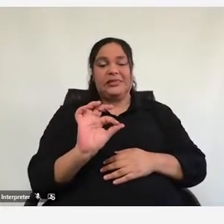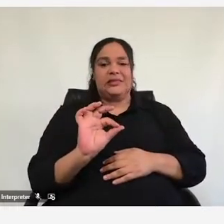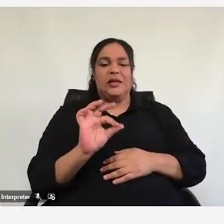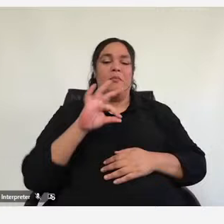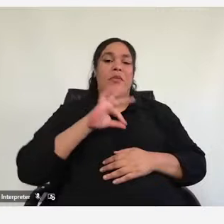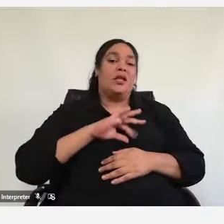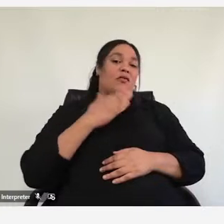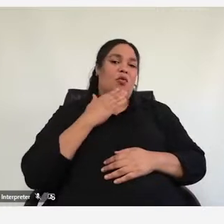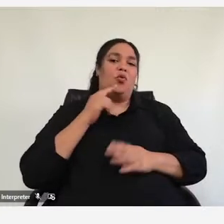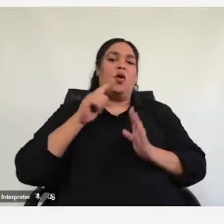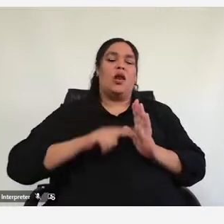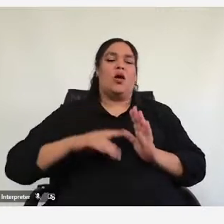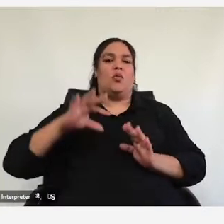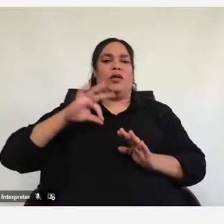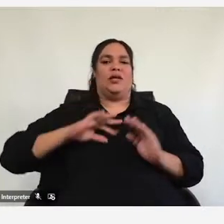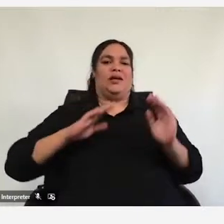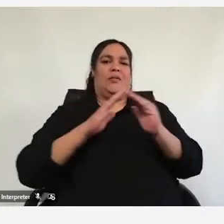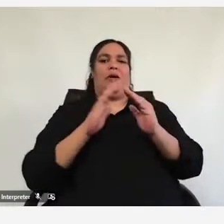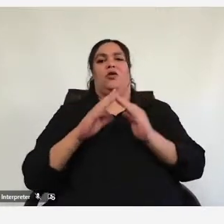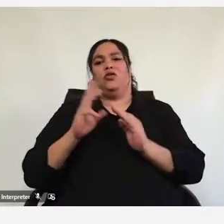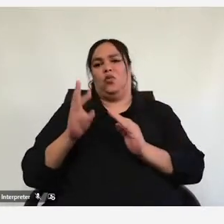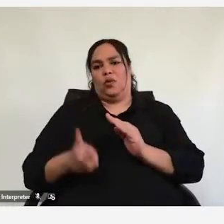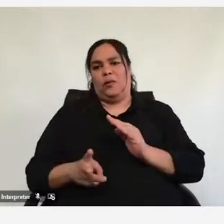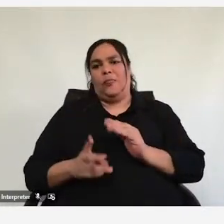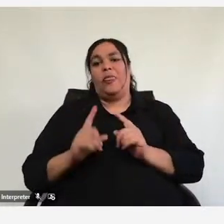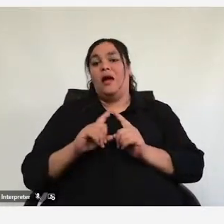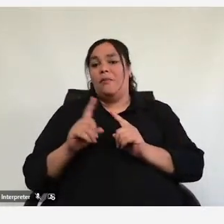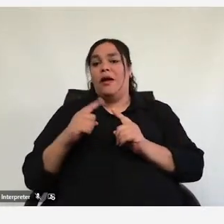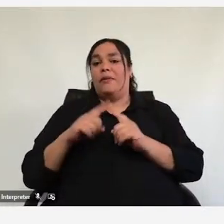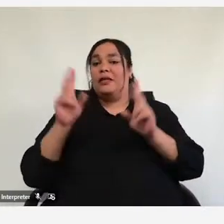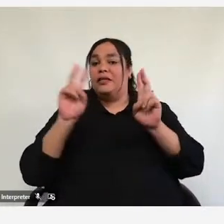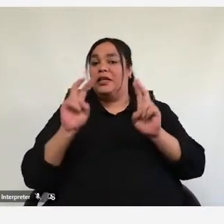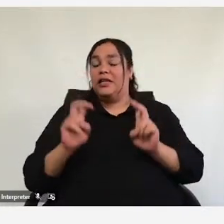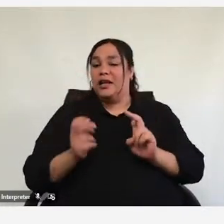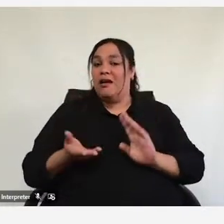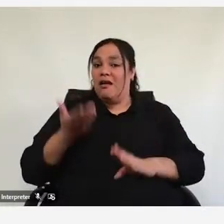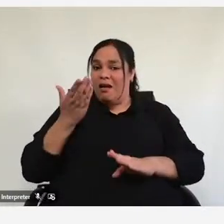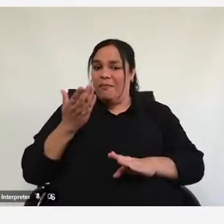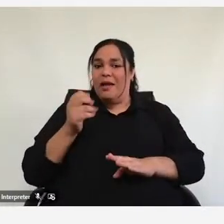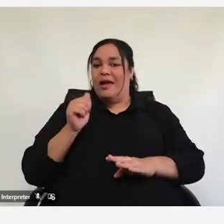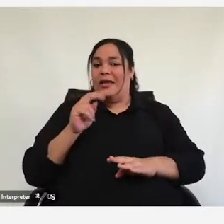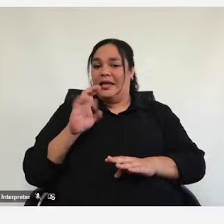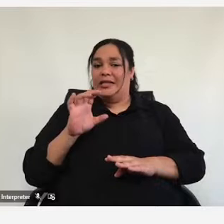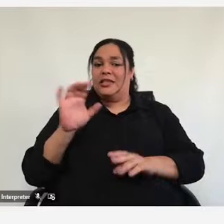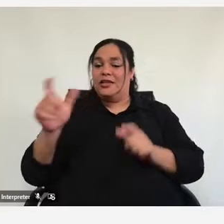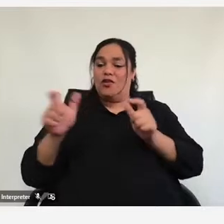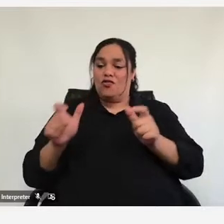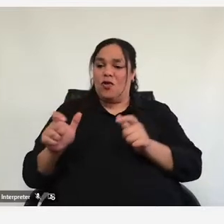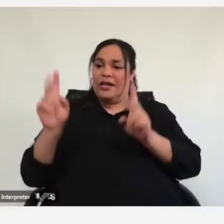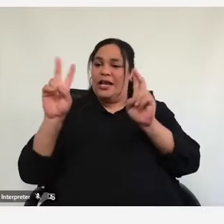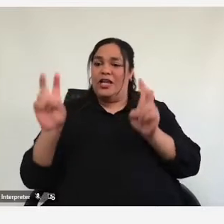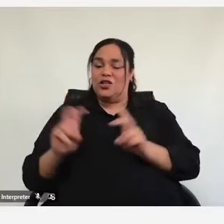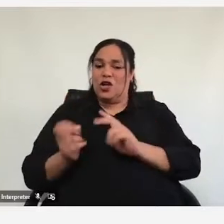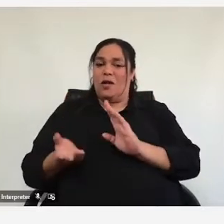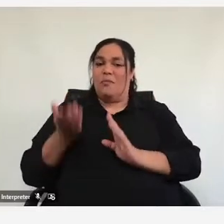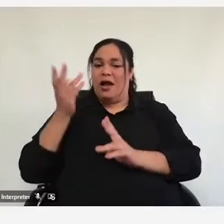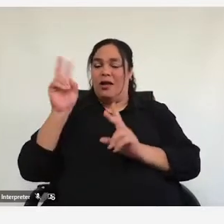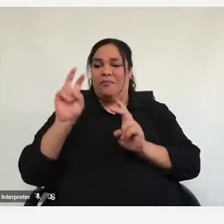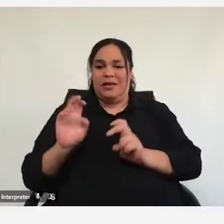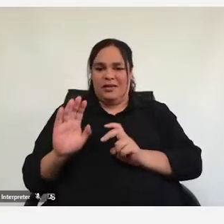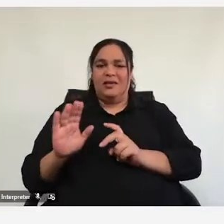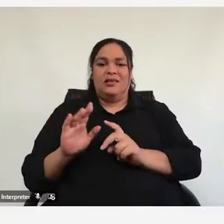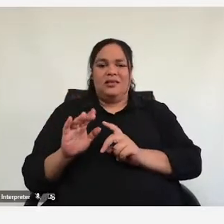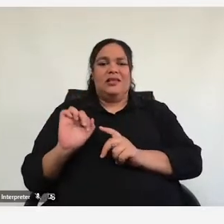benefit lower income households. In respect of electricity tariffs, the ANC-run Eskom increase in electricity prices is